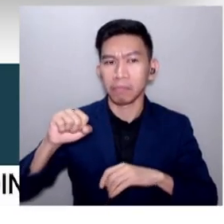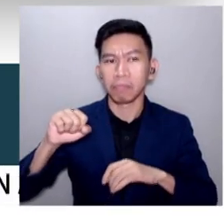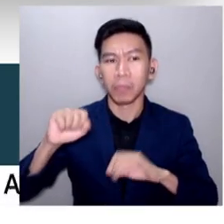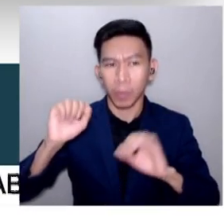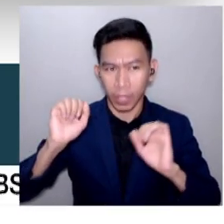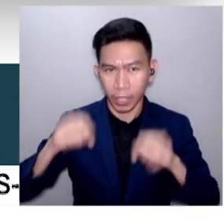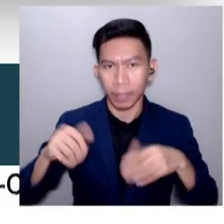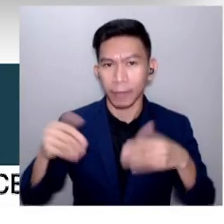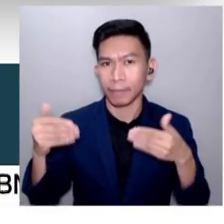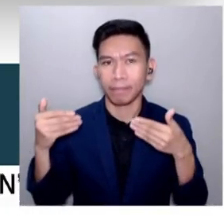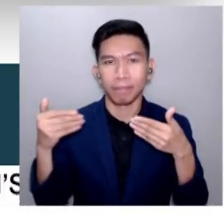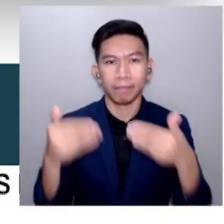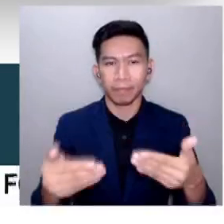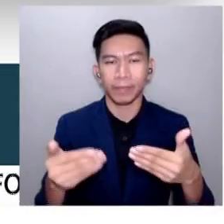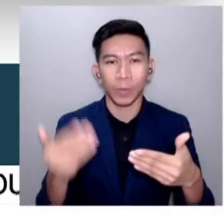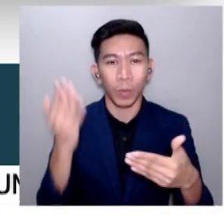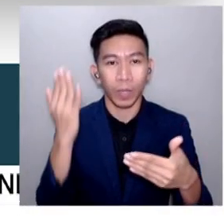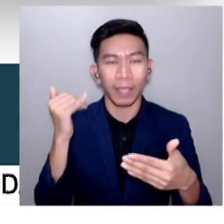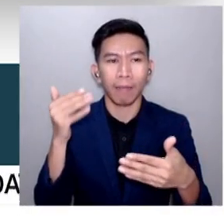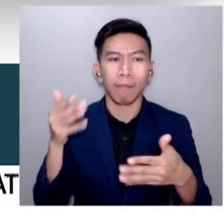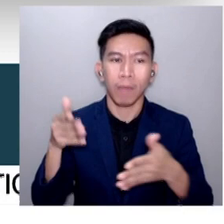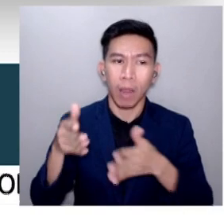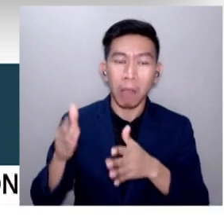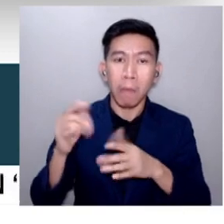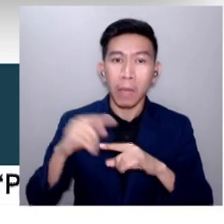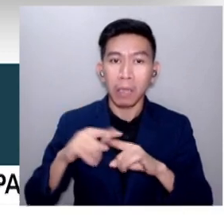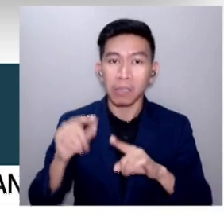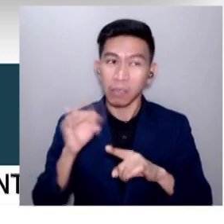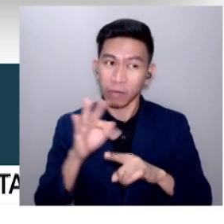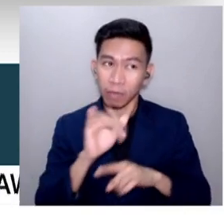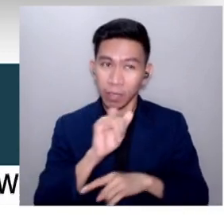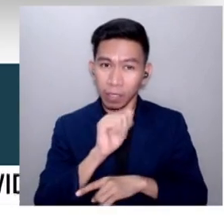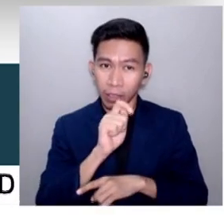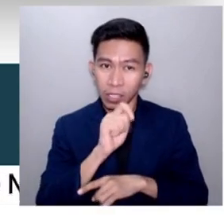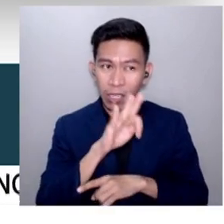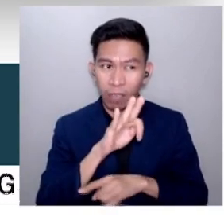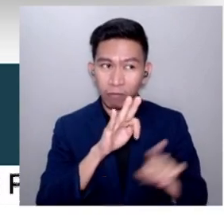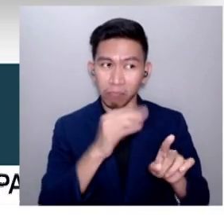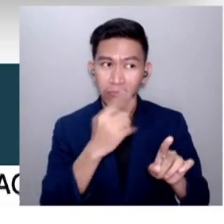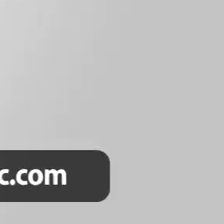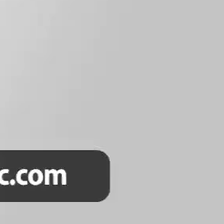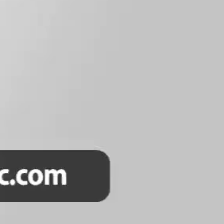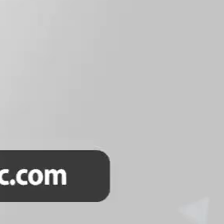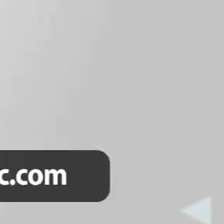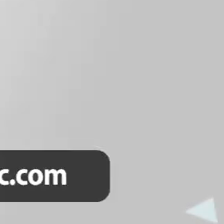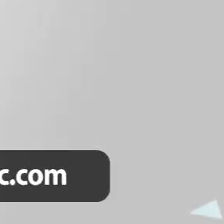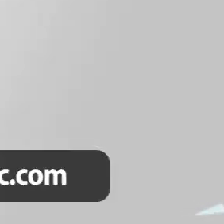kasi pumapayag naman siya. Kung hindi pa iintulutan ng IATF, wala din po magagawa simbahan.